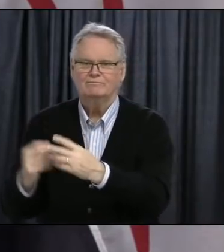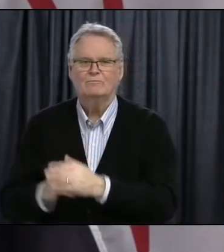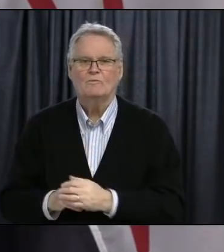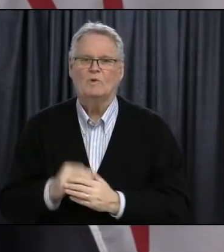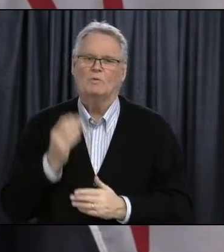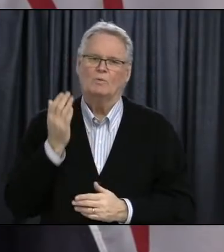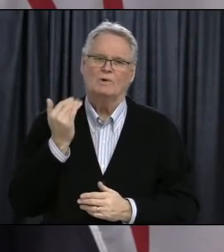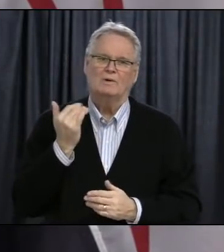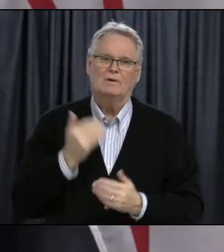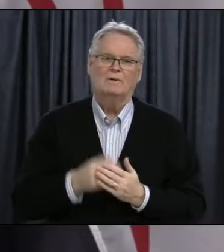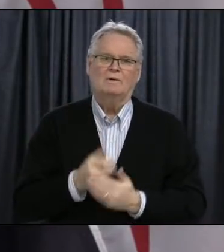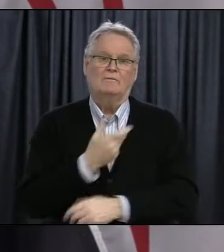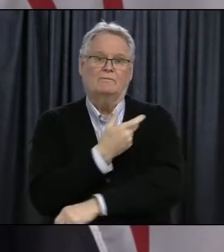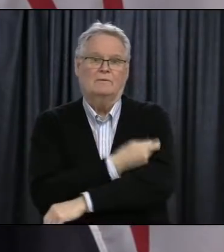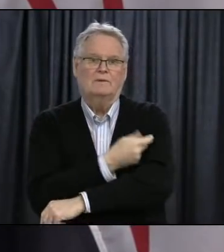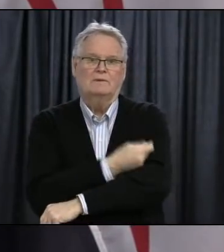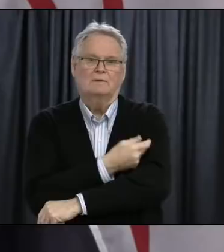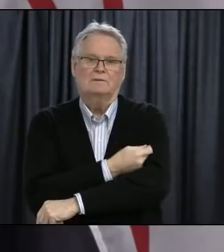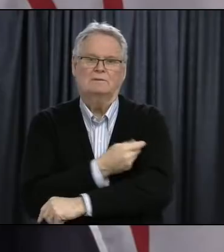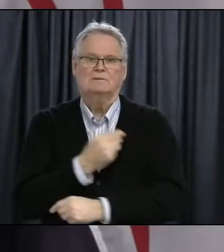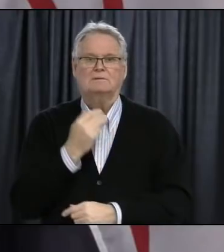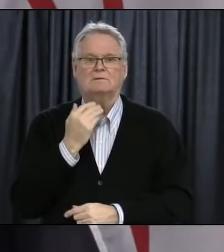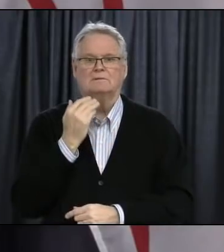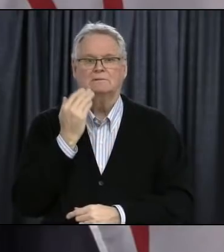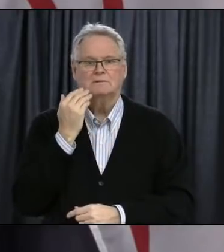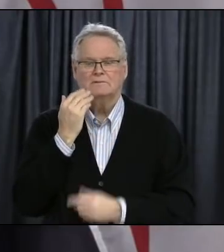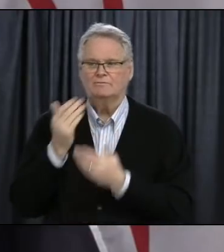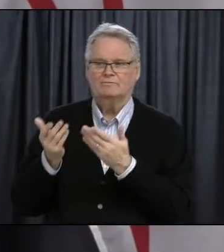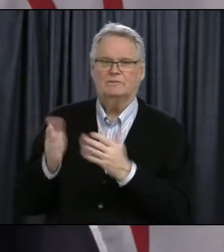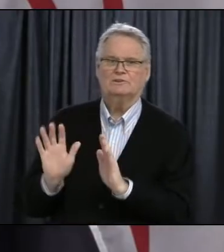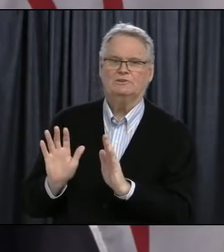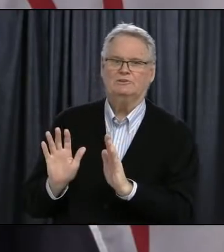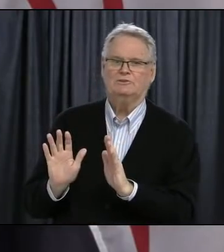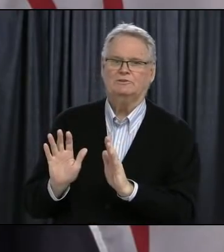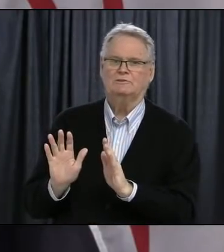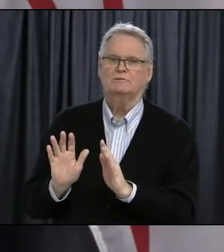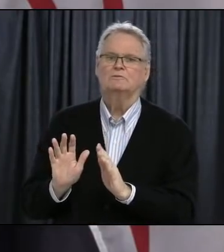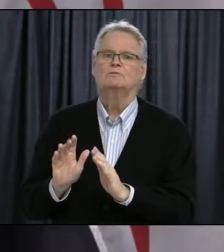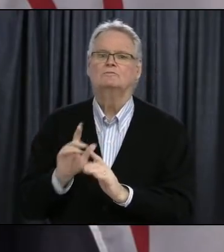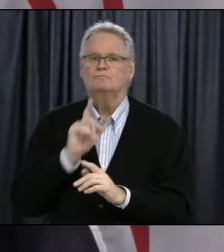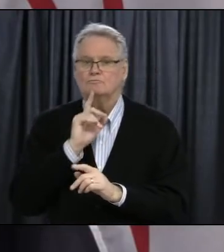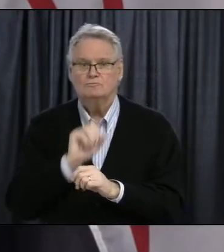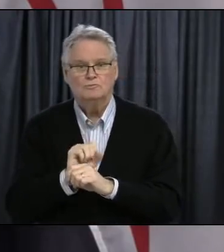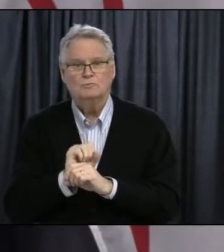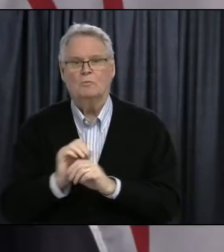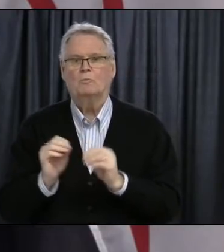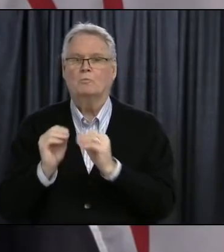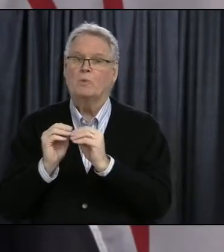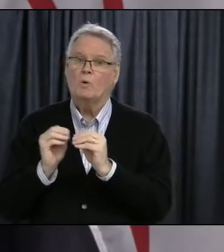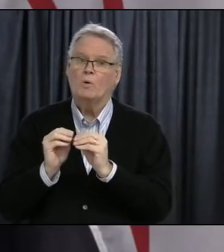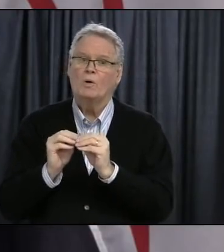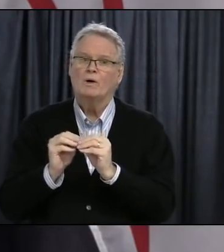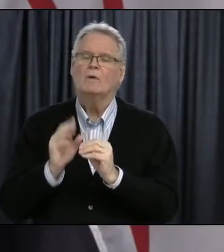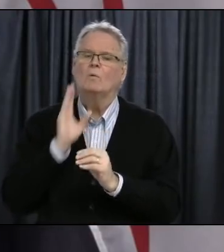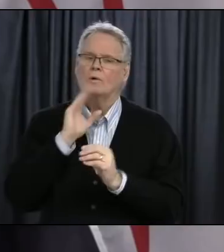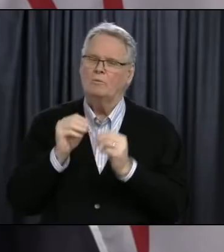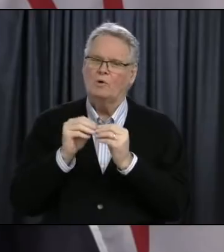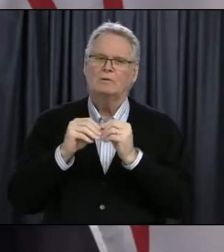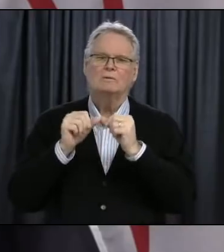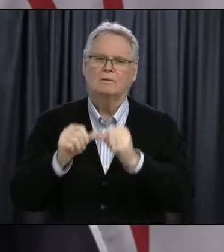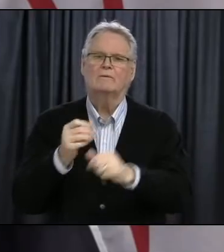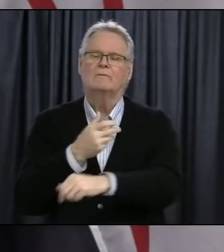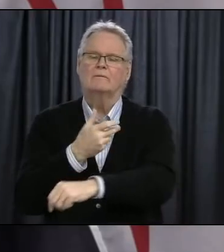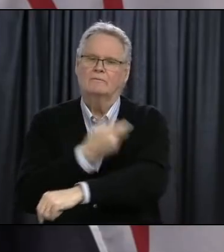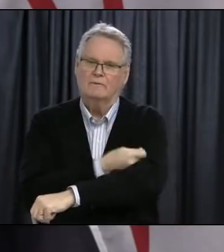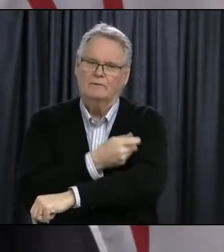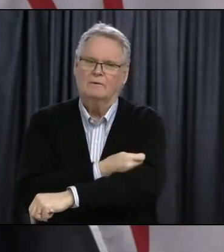for vaccine effectiveness to increase before increasing visitation in these facilities. Businesses